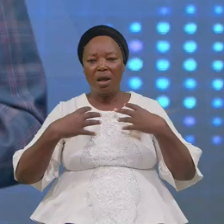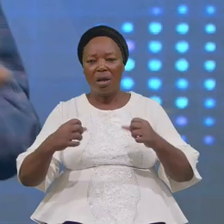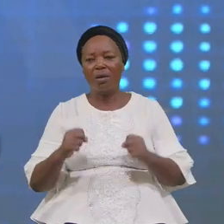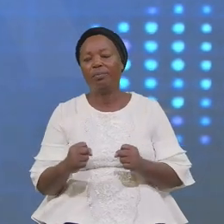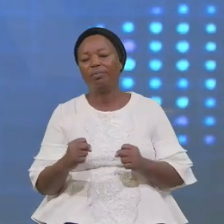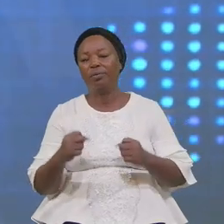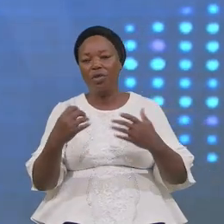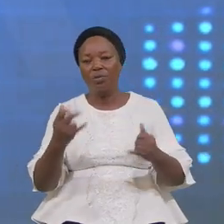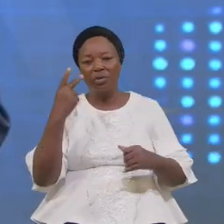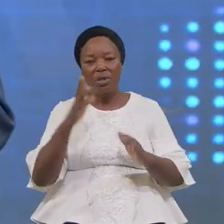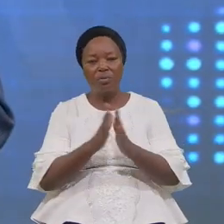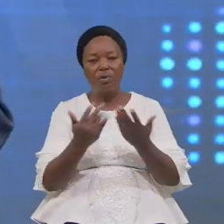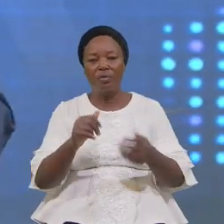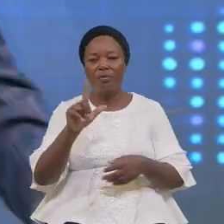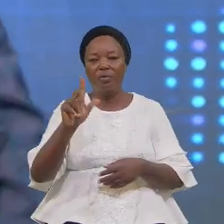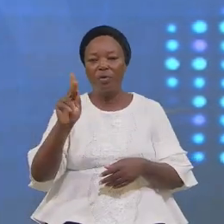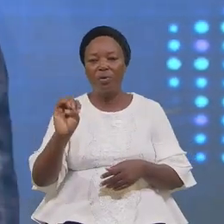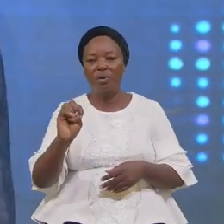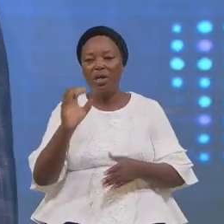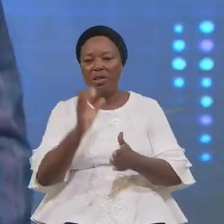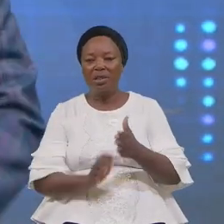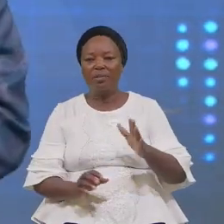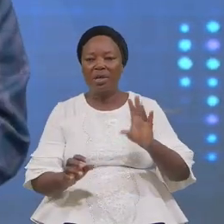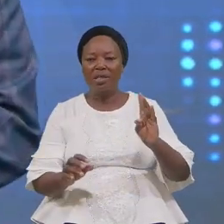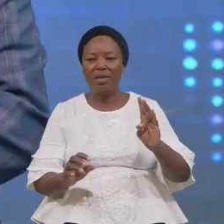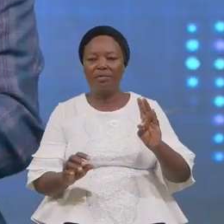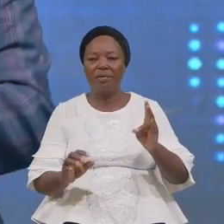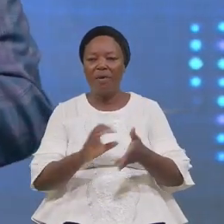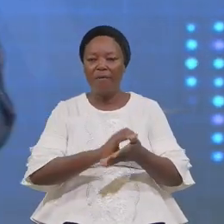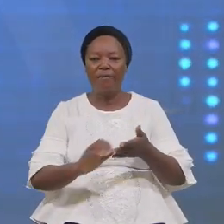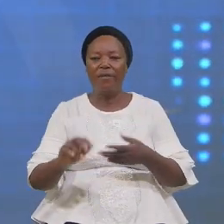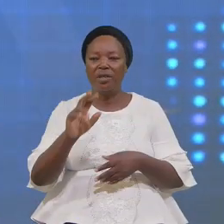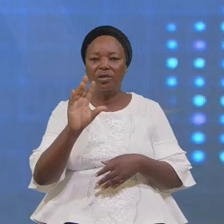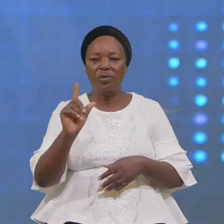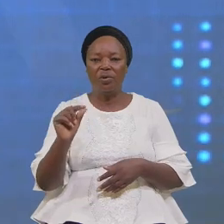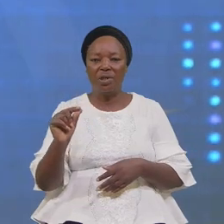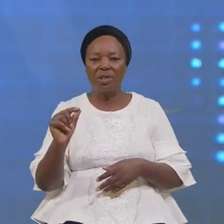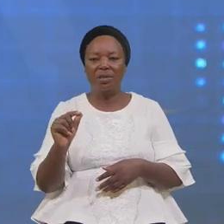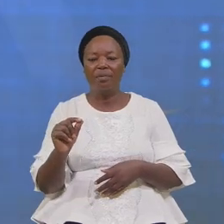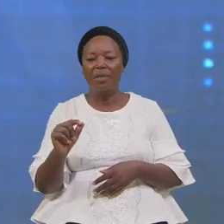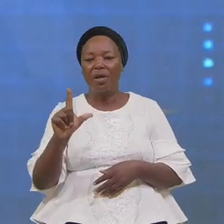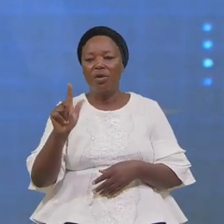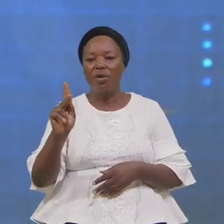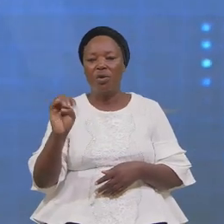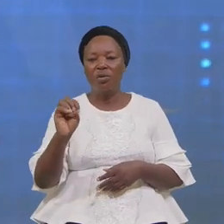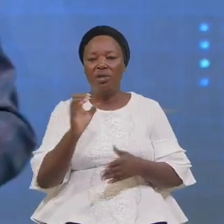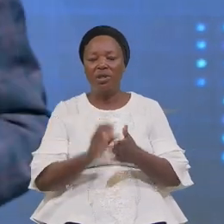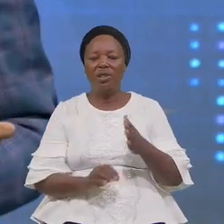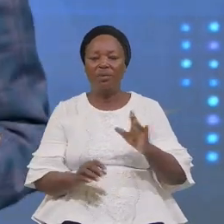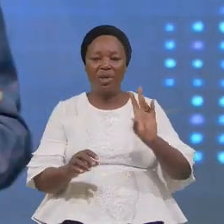at Luke chapter 7 and we're looking at verse 20. In Luke chapter 7, verse